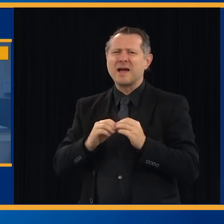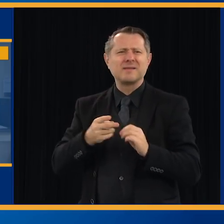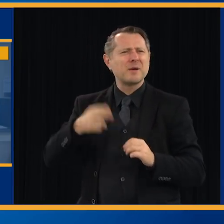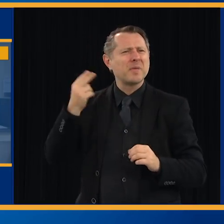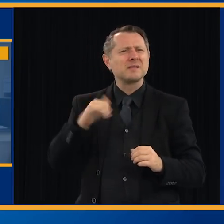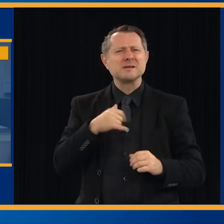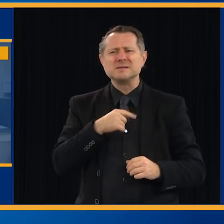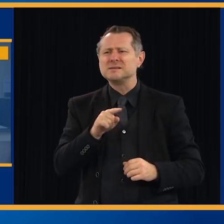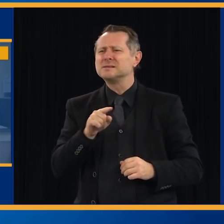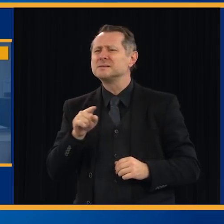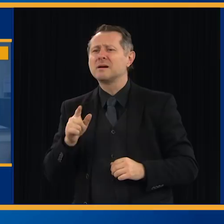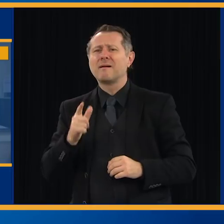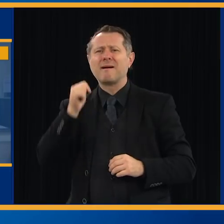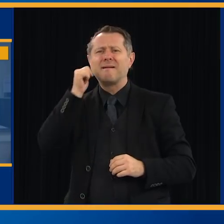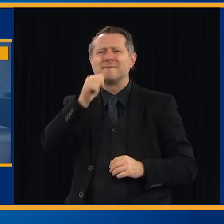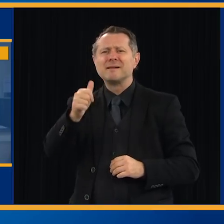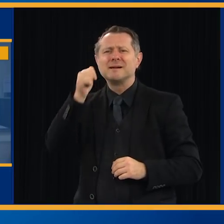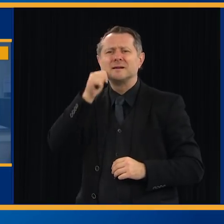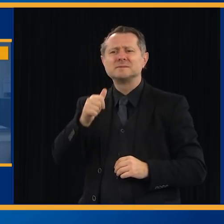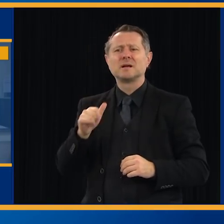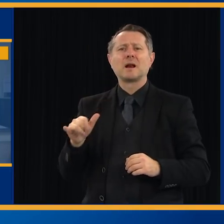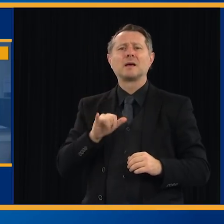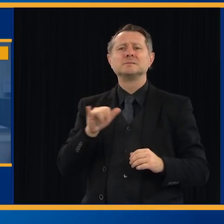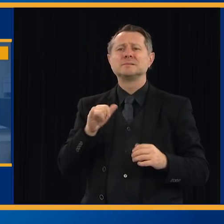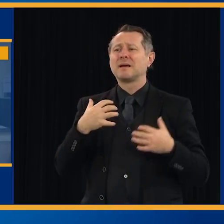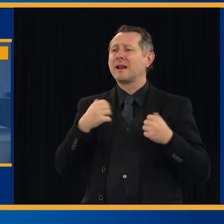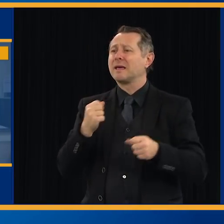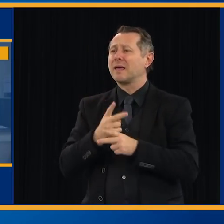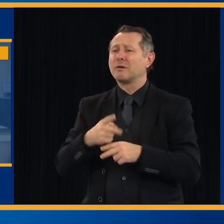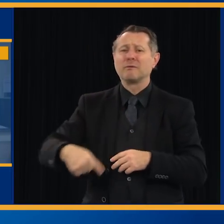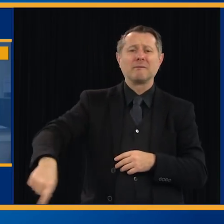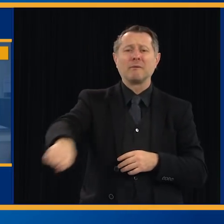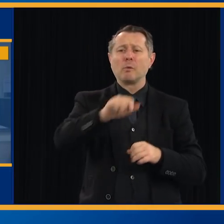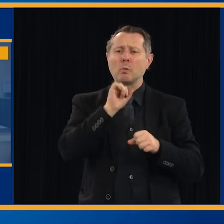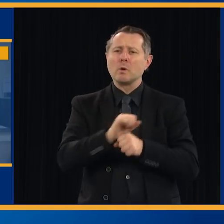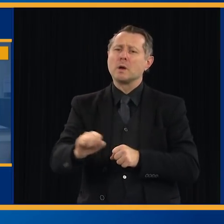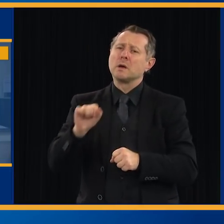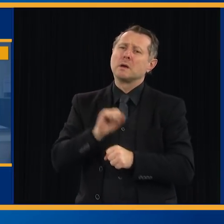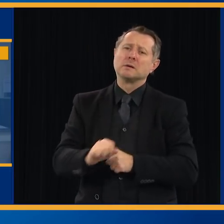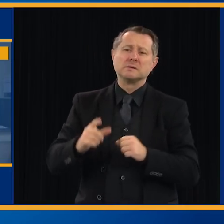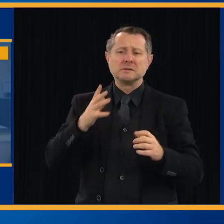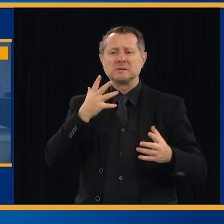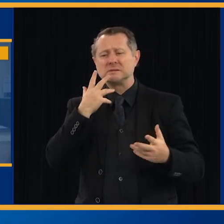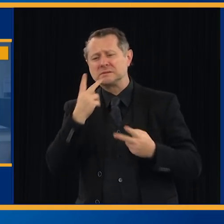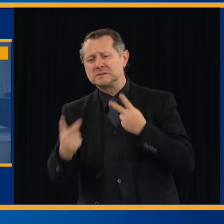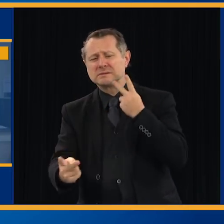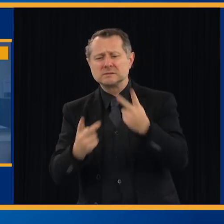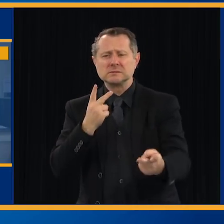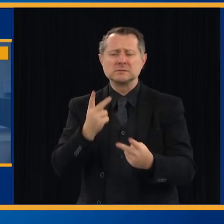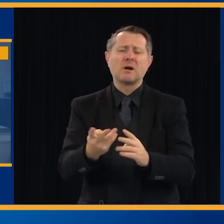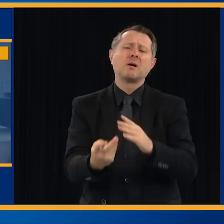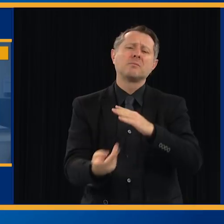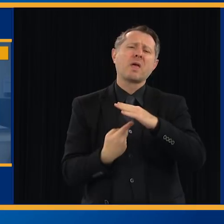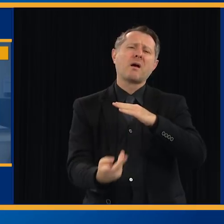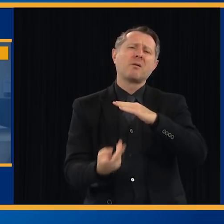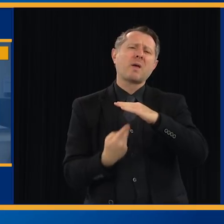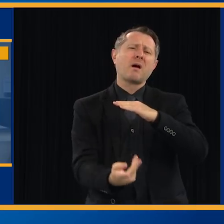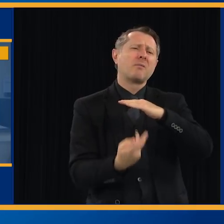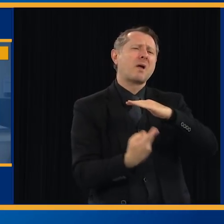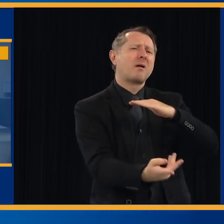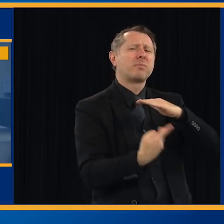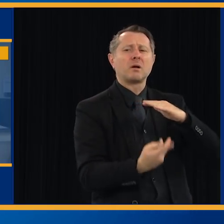every day those healthcare workers have to come in, and they're seeing a tremendous number of people come in the door, overwhelming